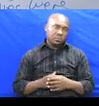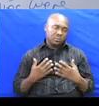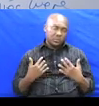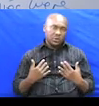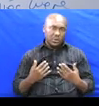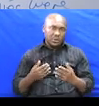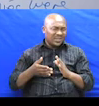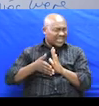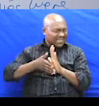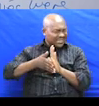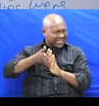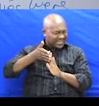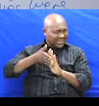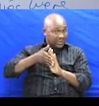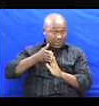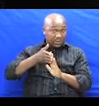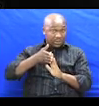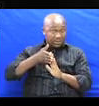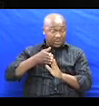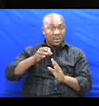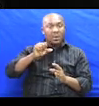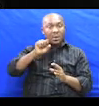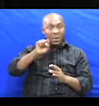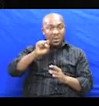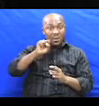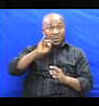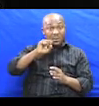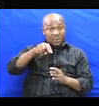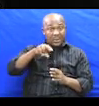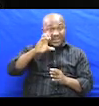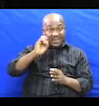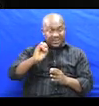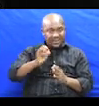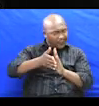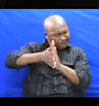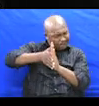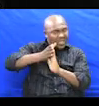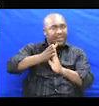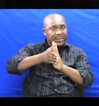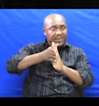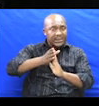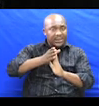Colonial economy, since its establishment and development,